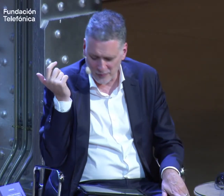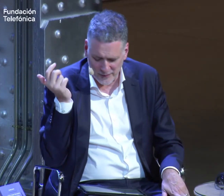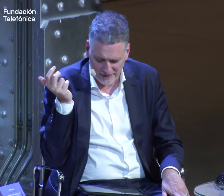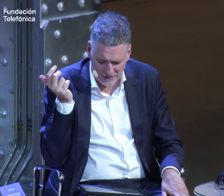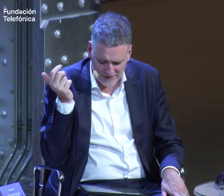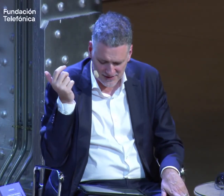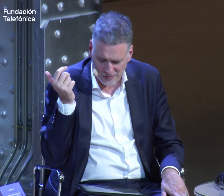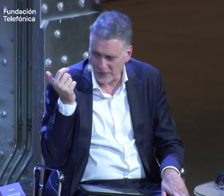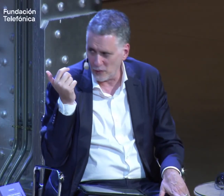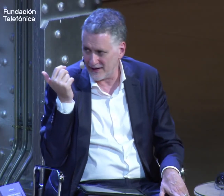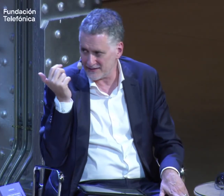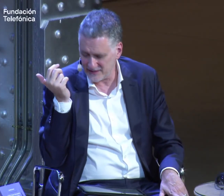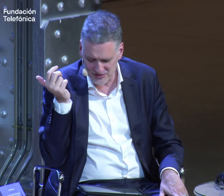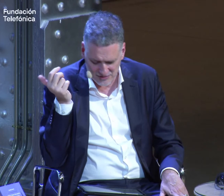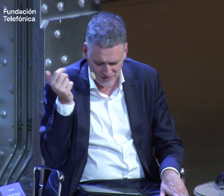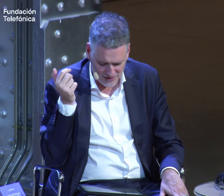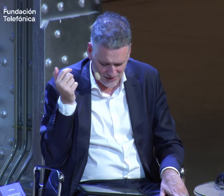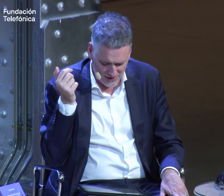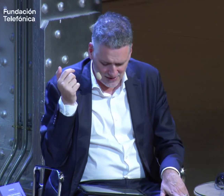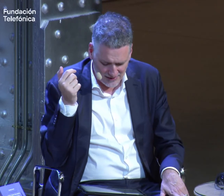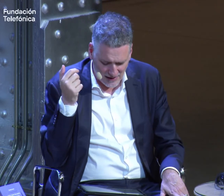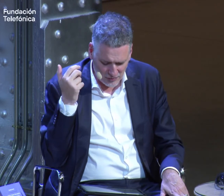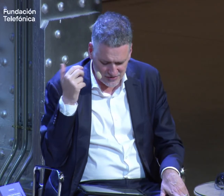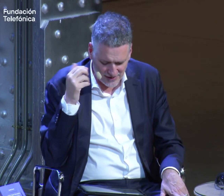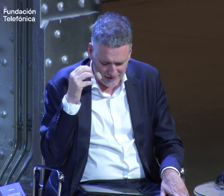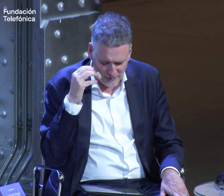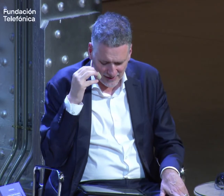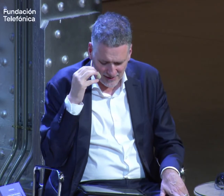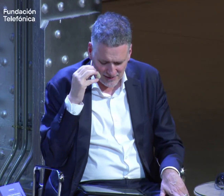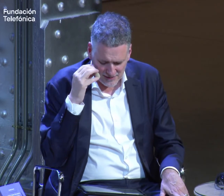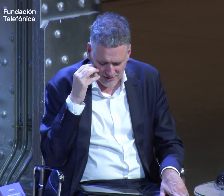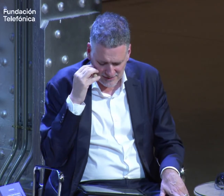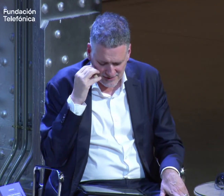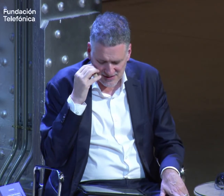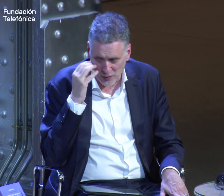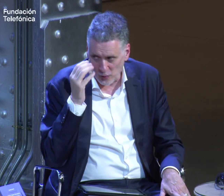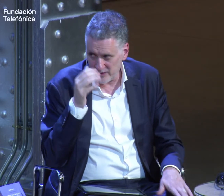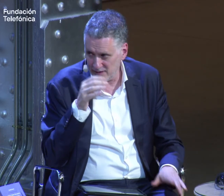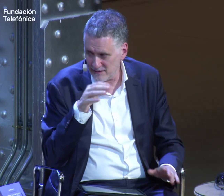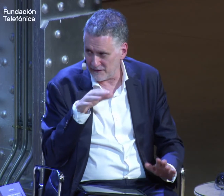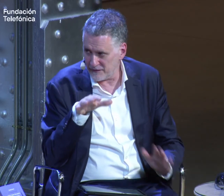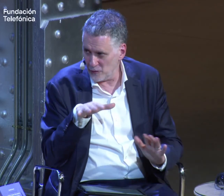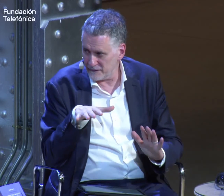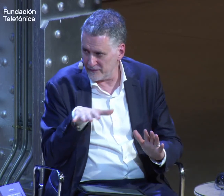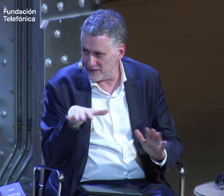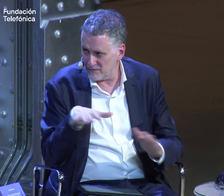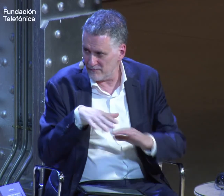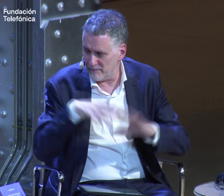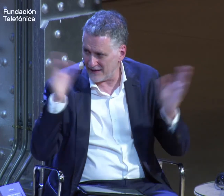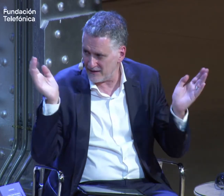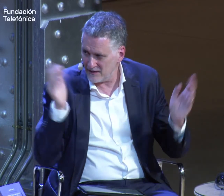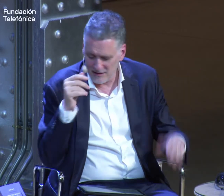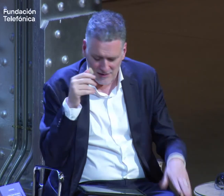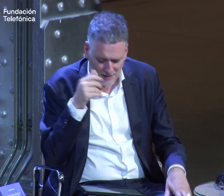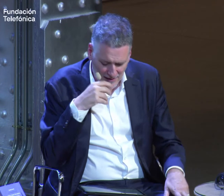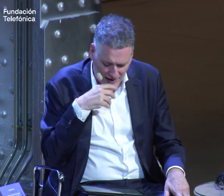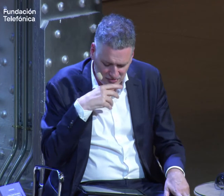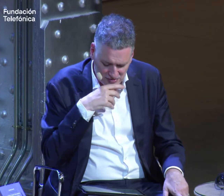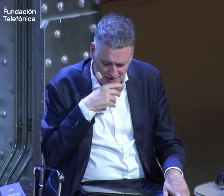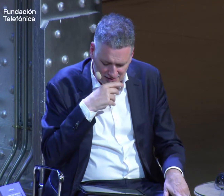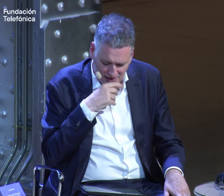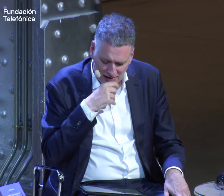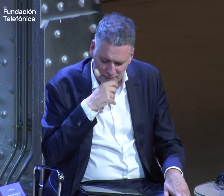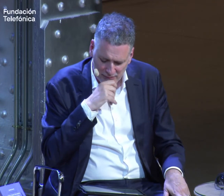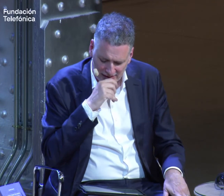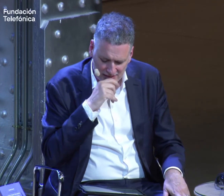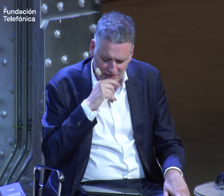Lawton, Rupert Davis, Rowan Atkinson, now Gérard Depardieu. These are only a few of the many